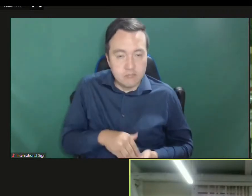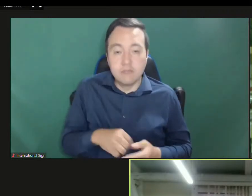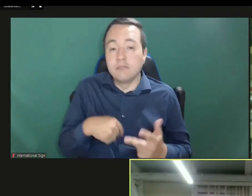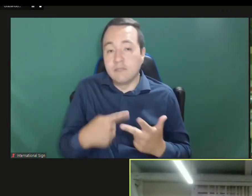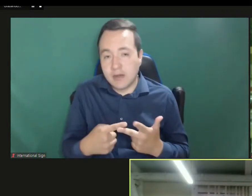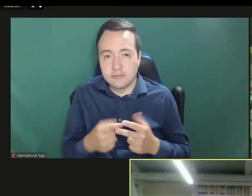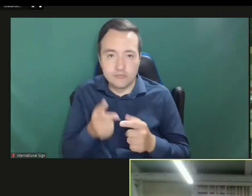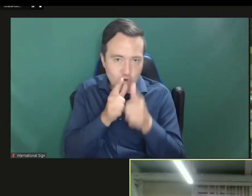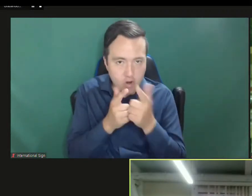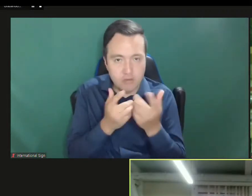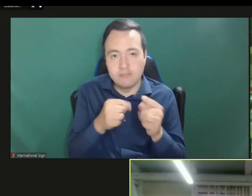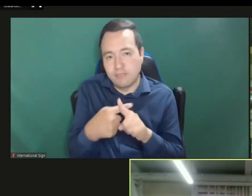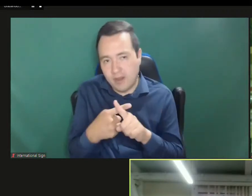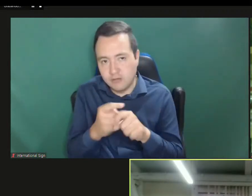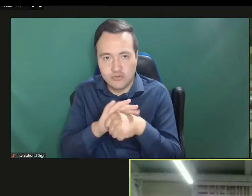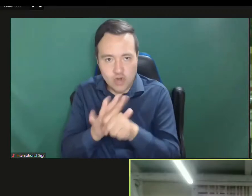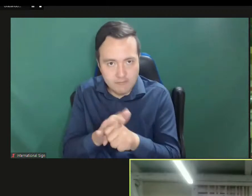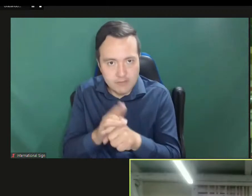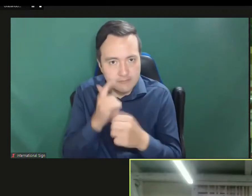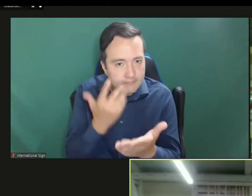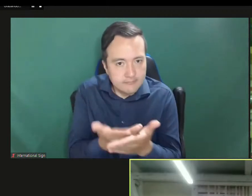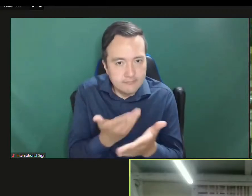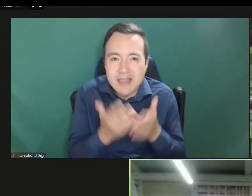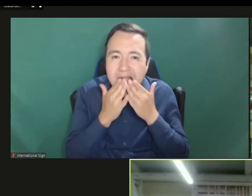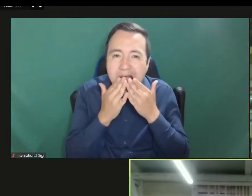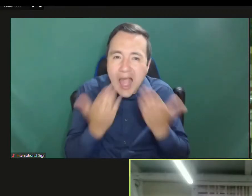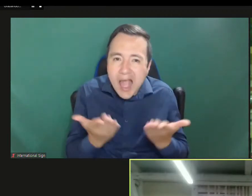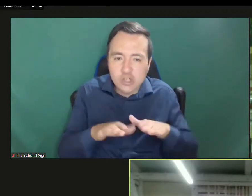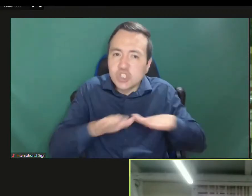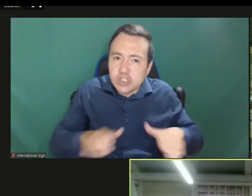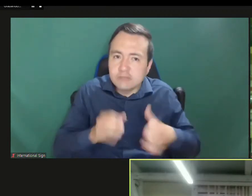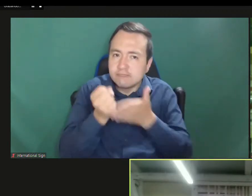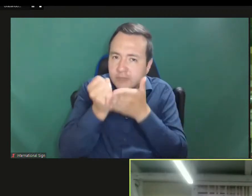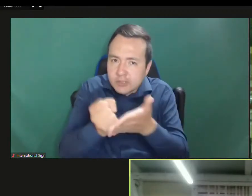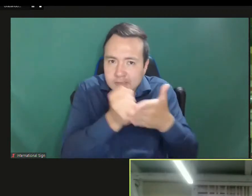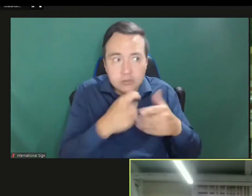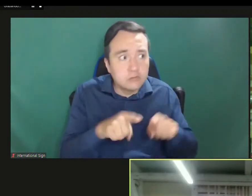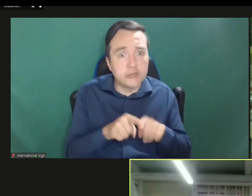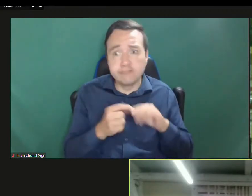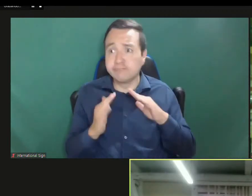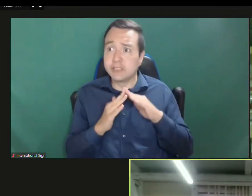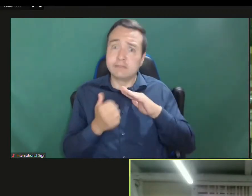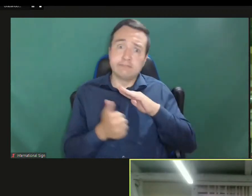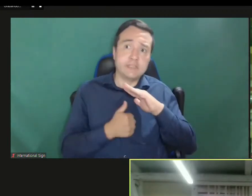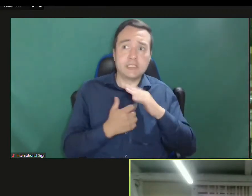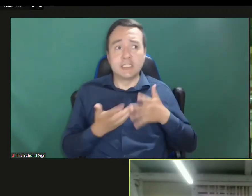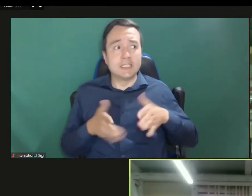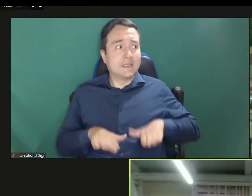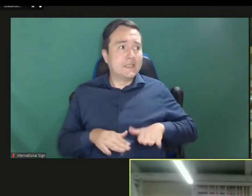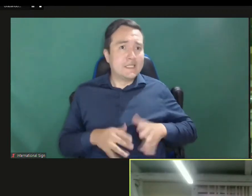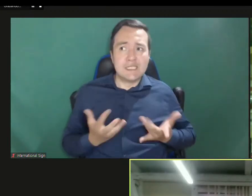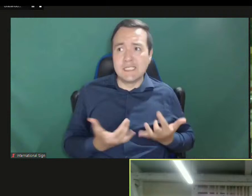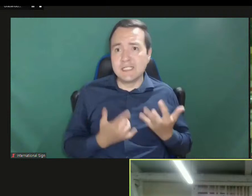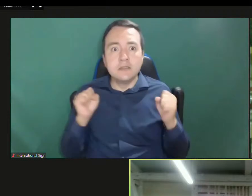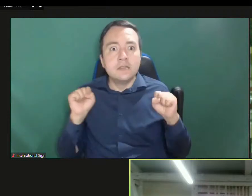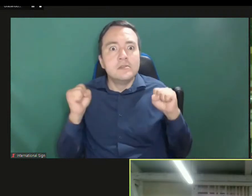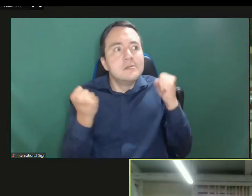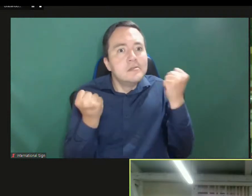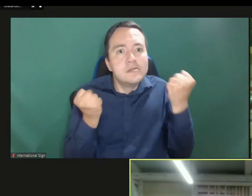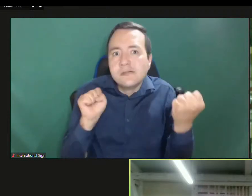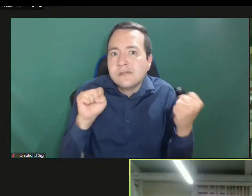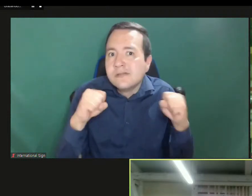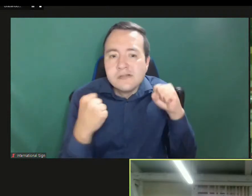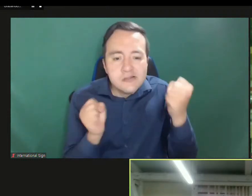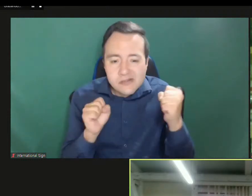COVID-19 outbreak, the booklet, My Hero is You, information about COVID-19, and the self-care